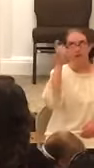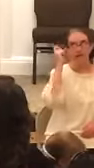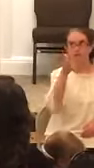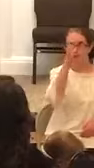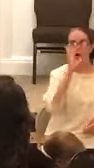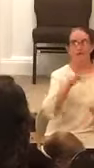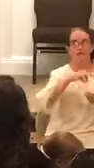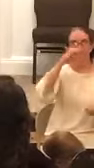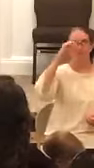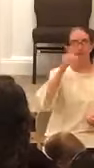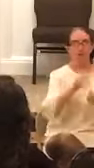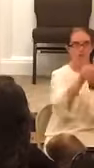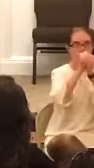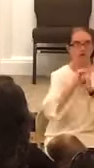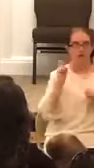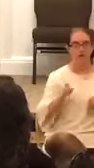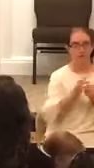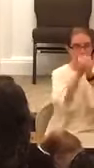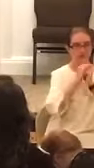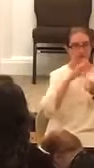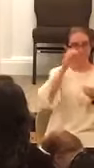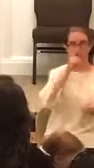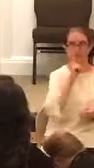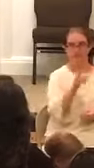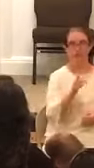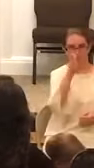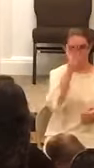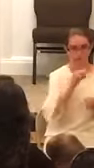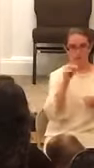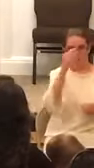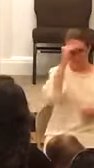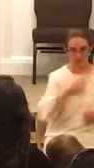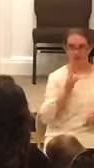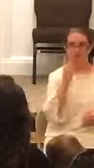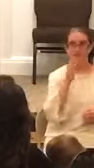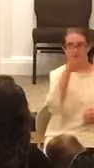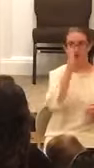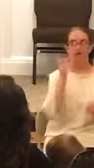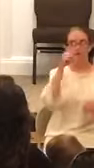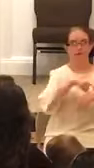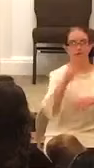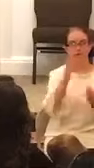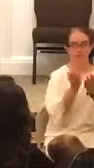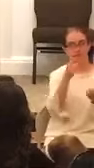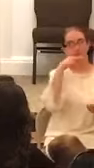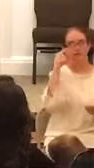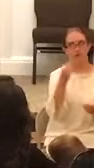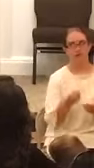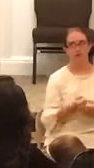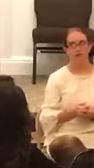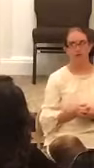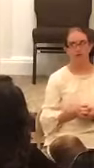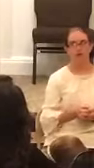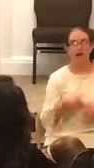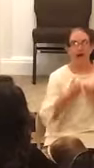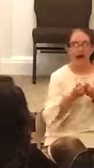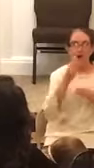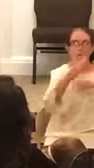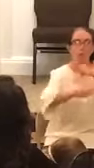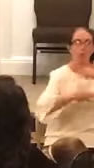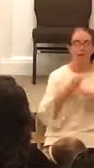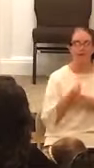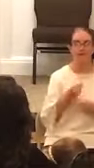God is a spirit. They that worship Him must worship Him in spirit and truth. God is a spirit. No man has seen God at any time, the Bible said. So how in the